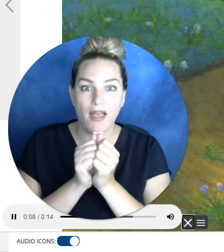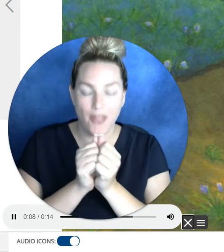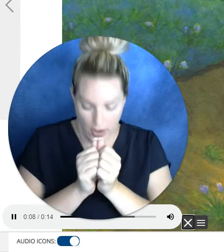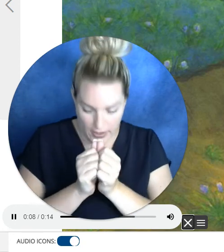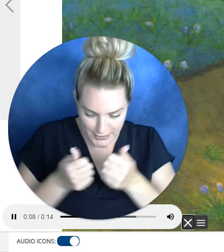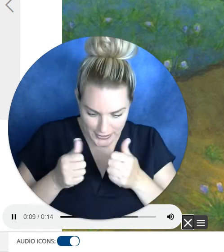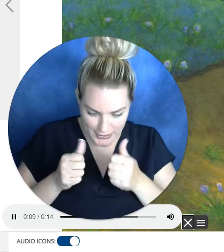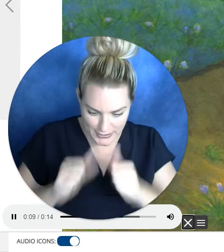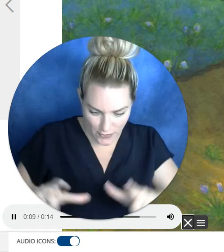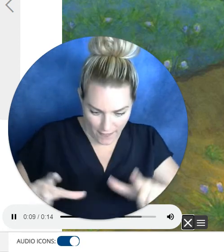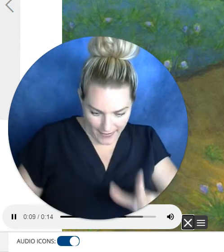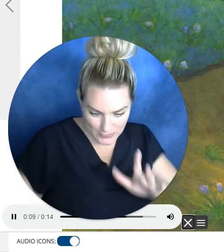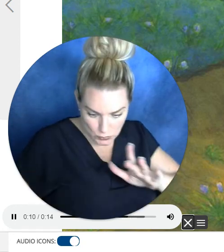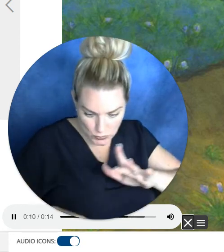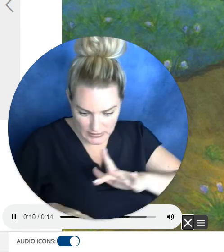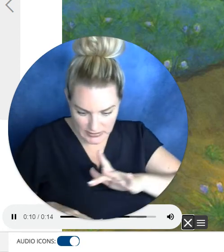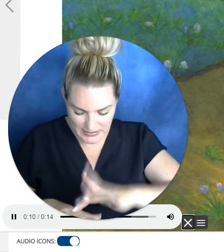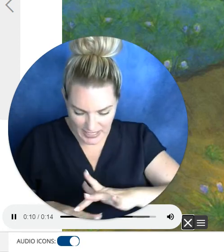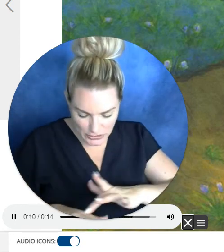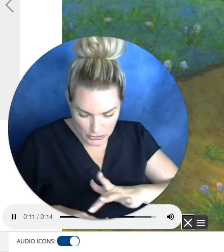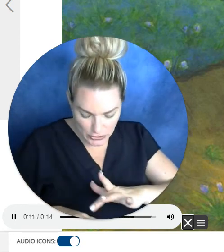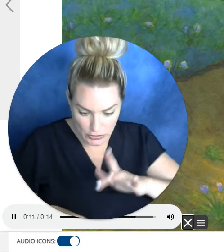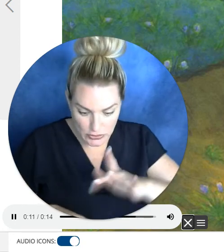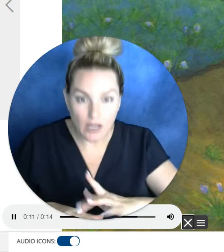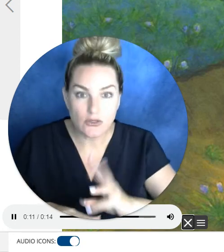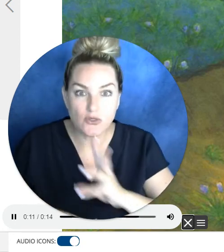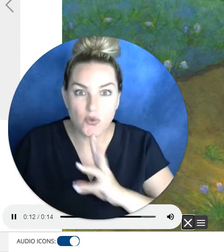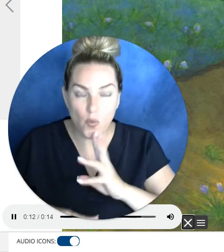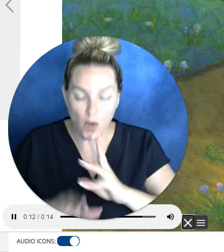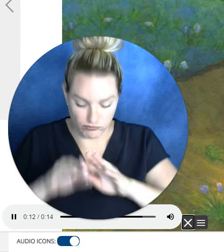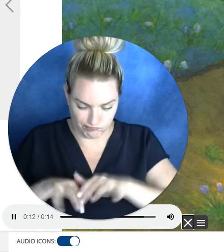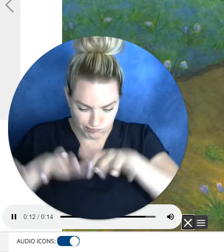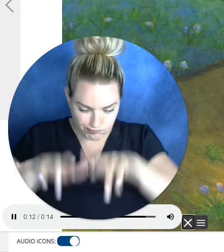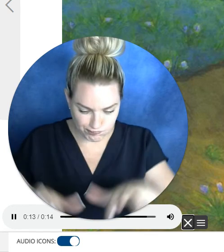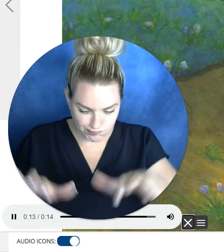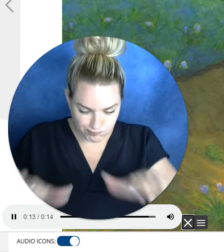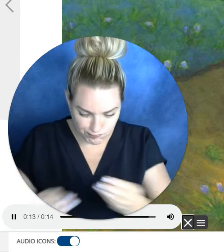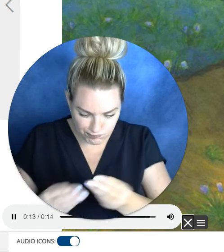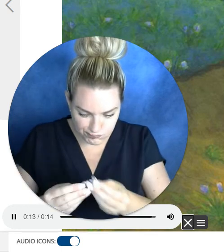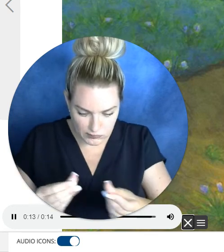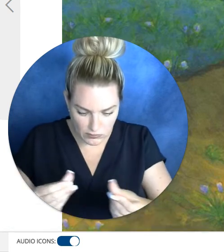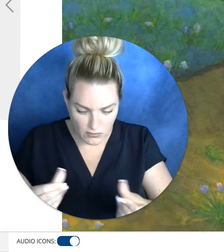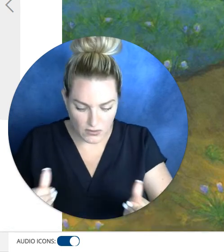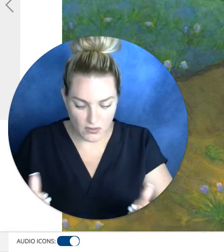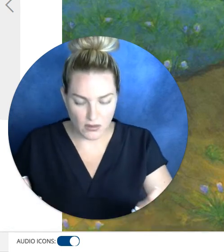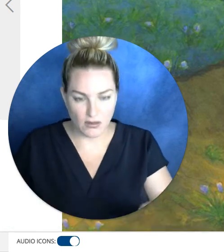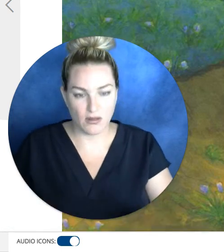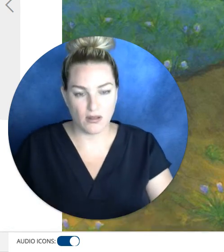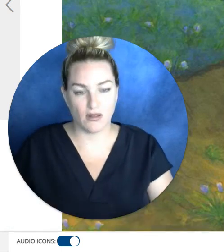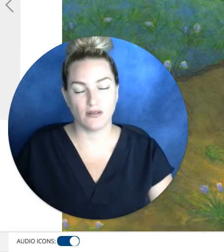up the moon, but as soon as he touched it, it broke into pieces and vanished.